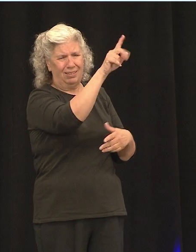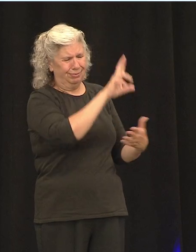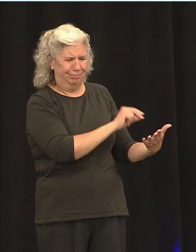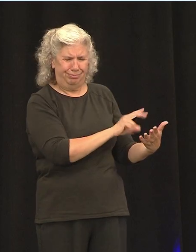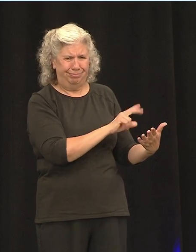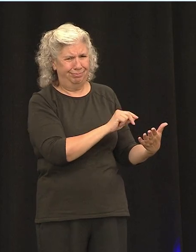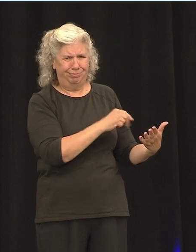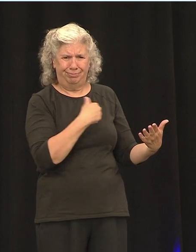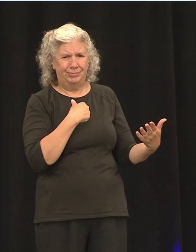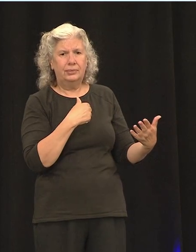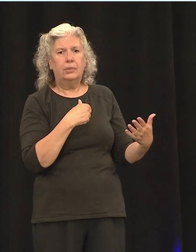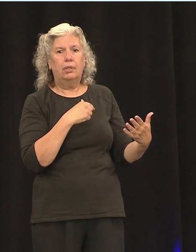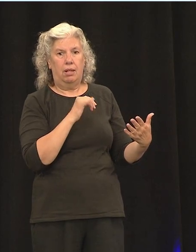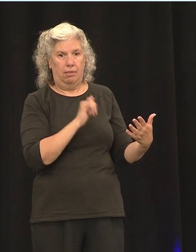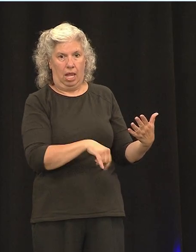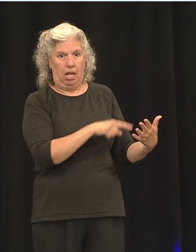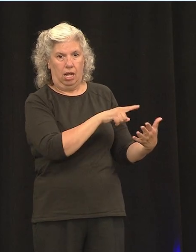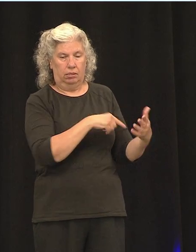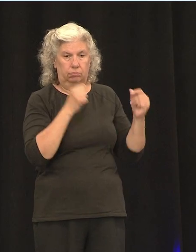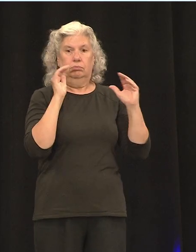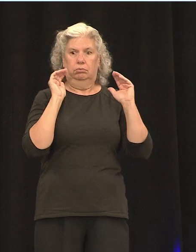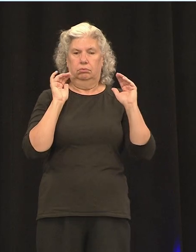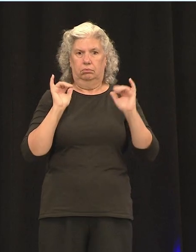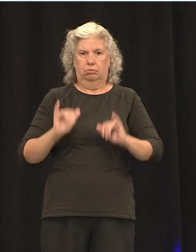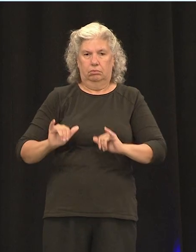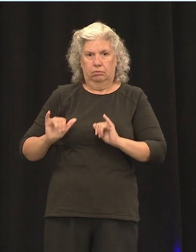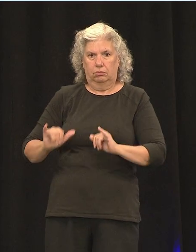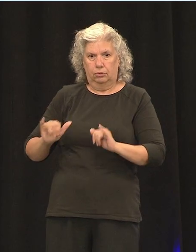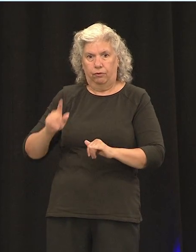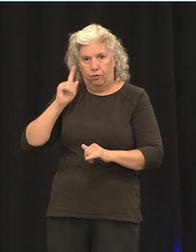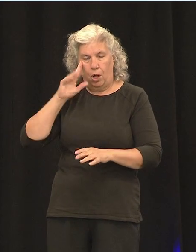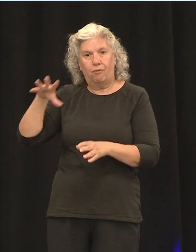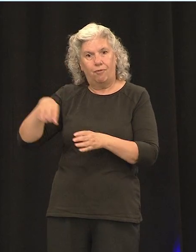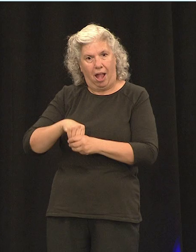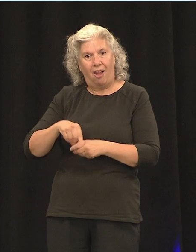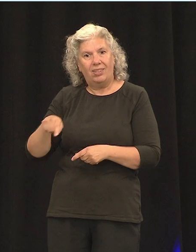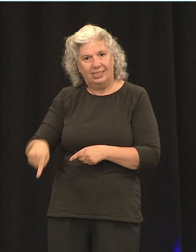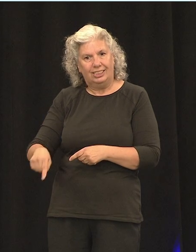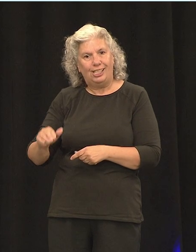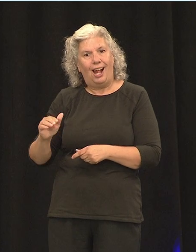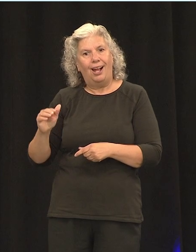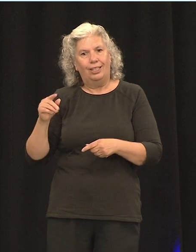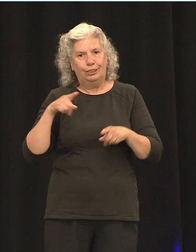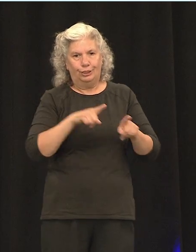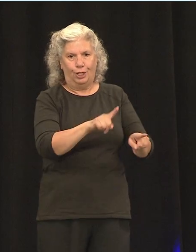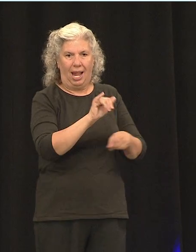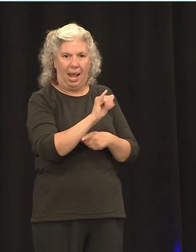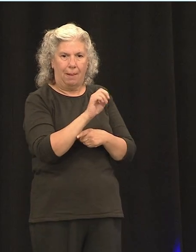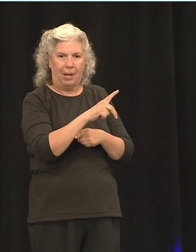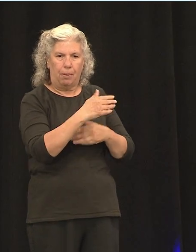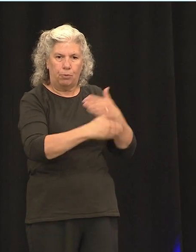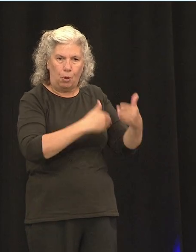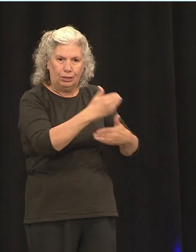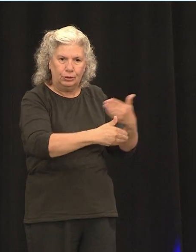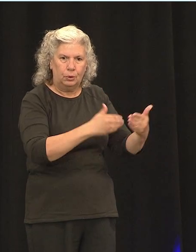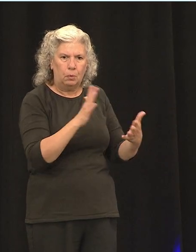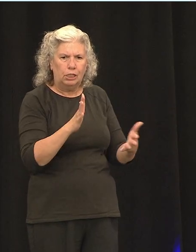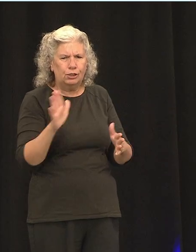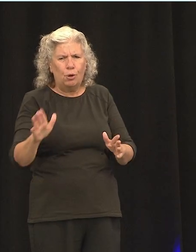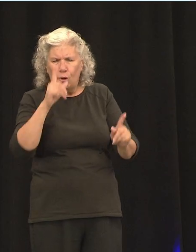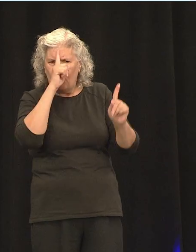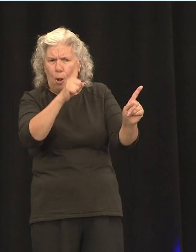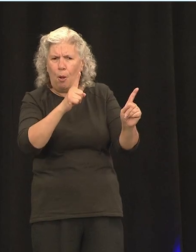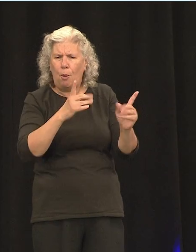experience. And I think involving the child in this process and talking about what is your North Star? What are you wanting to accomplish? It